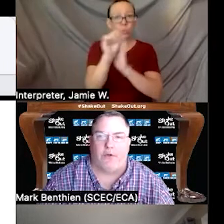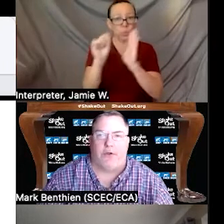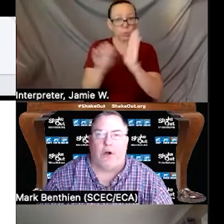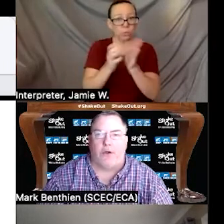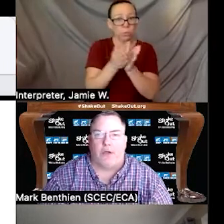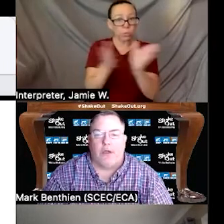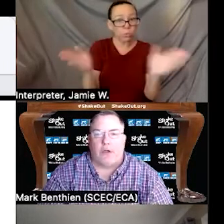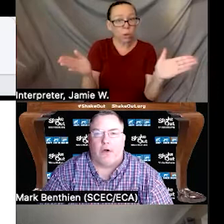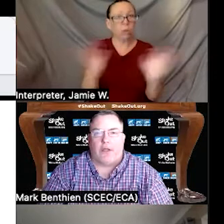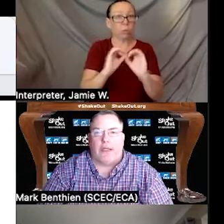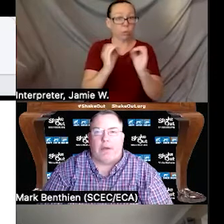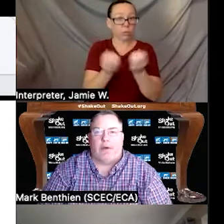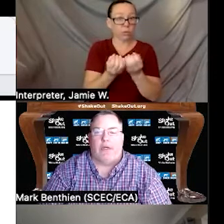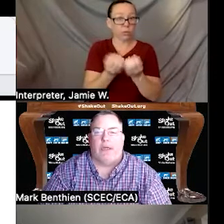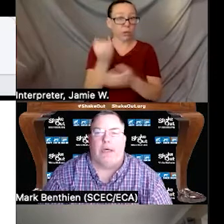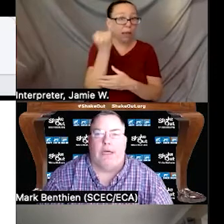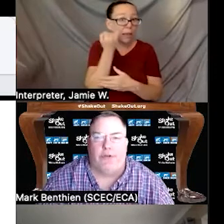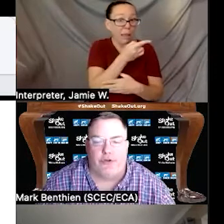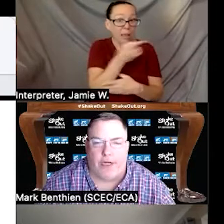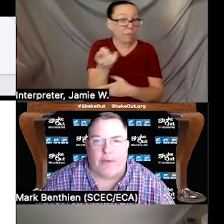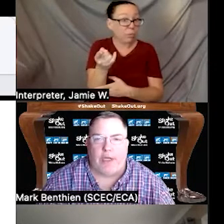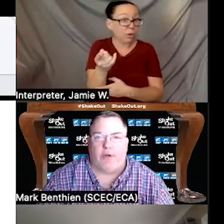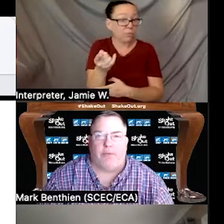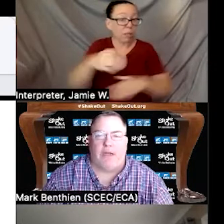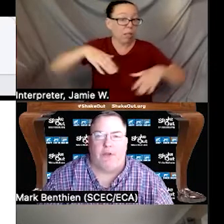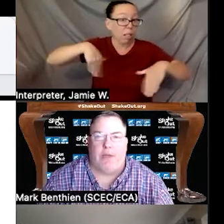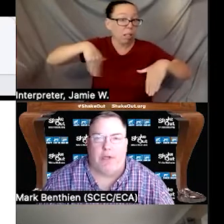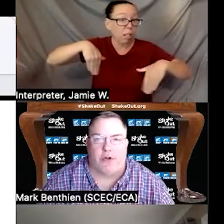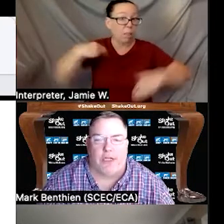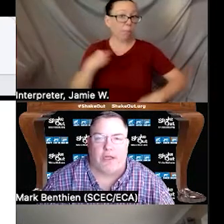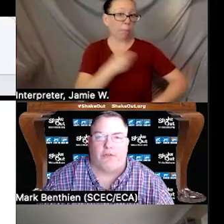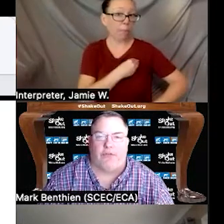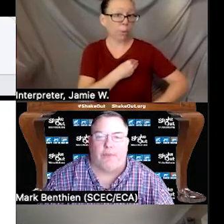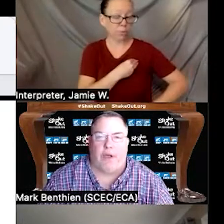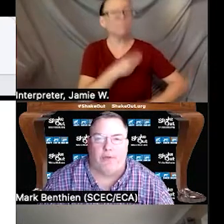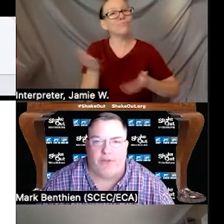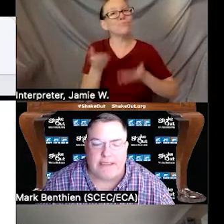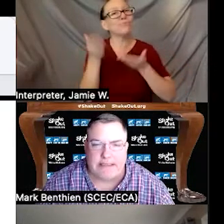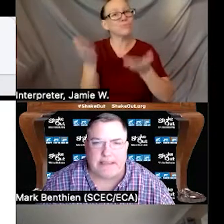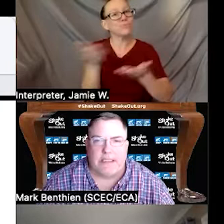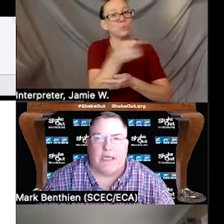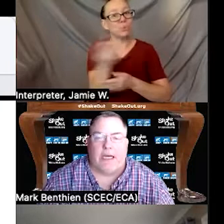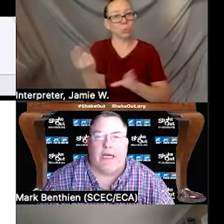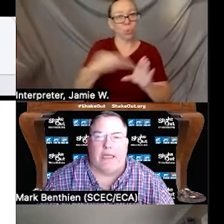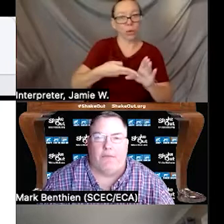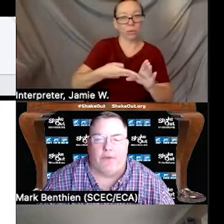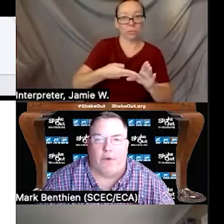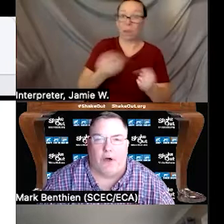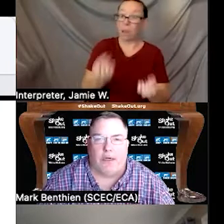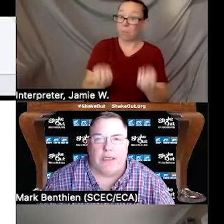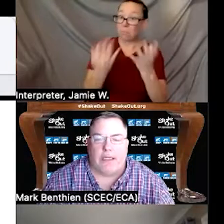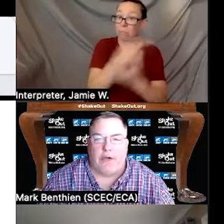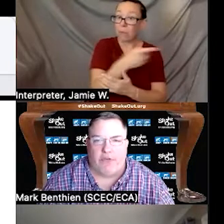of you, if you aren't currently a member, to join. And we know many of you may be joining us from other states. If